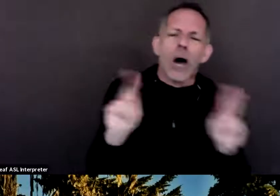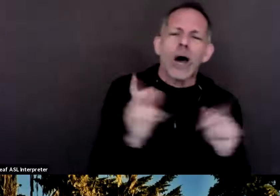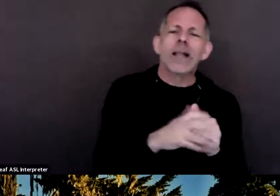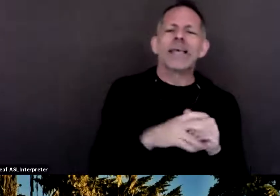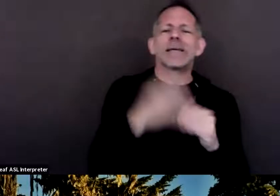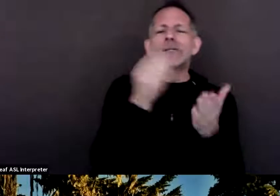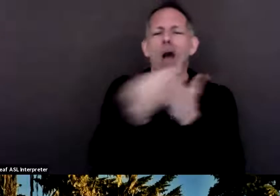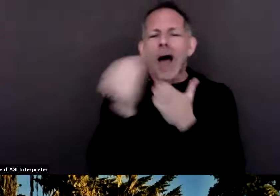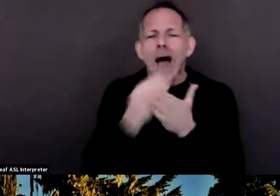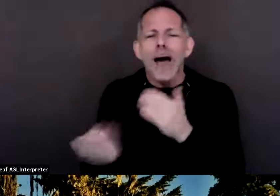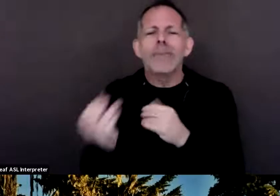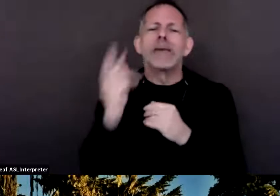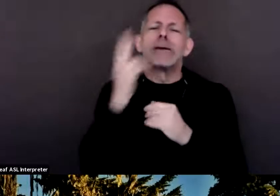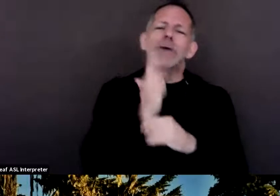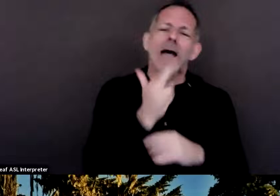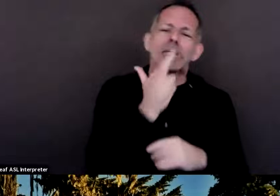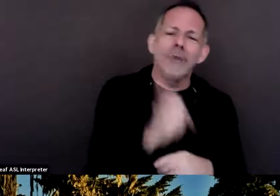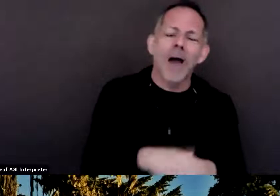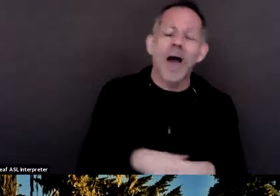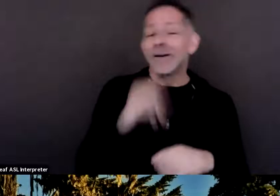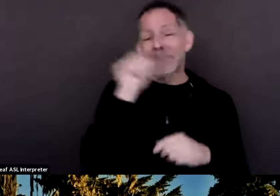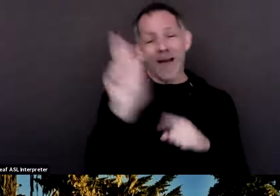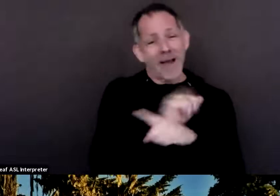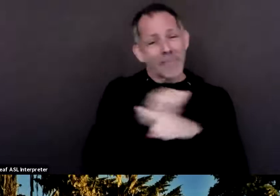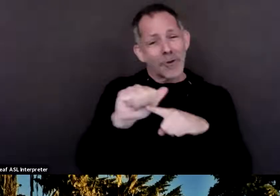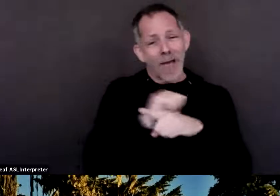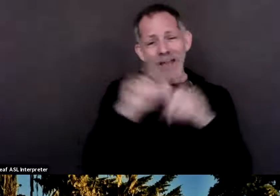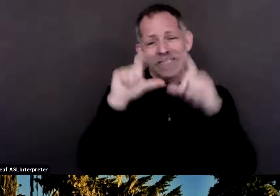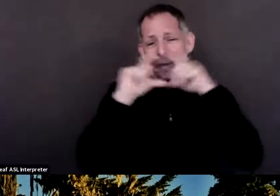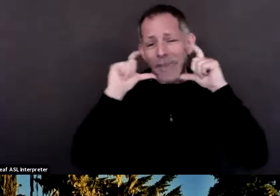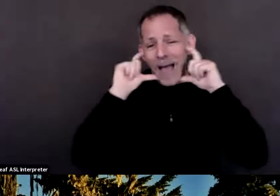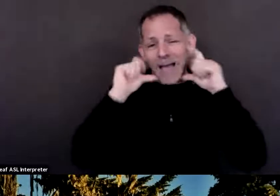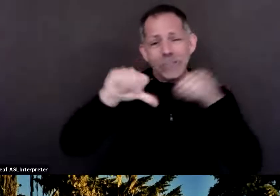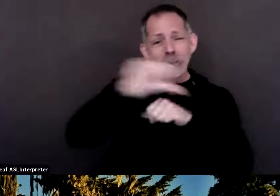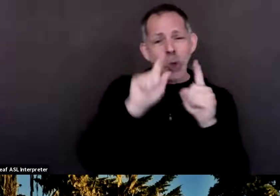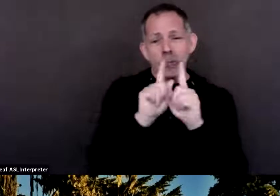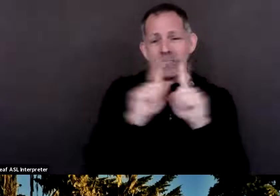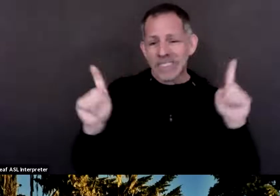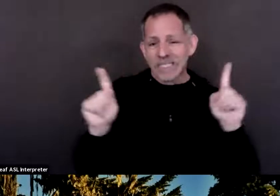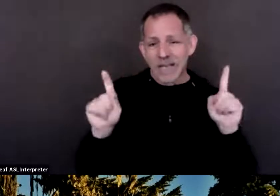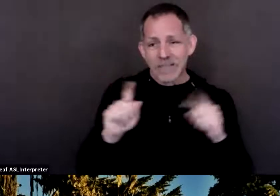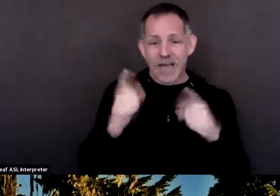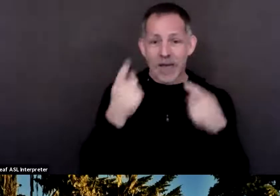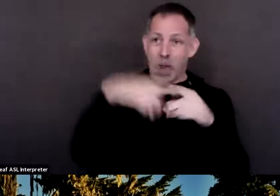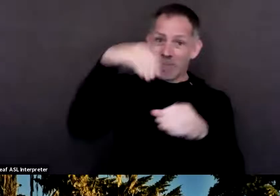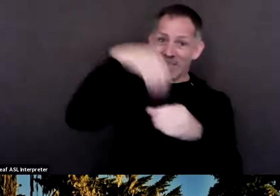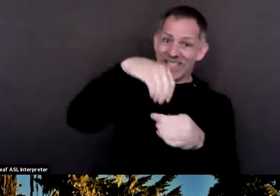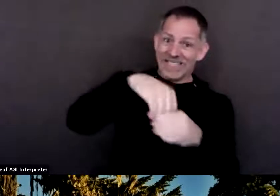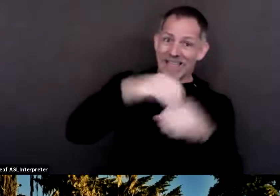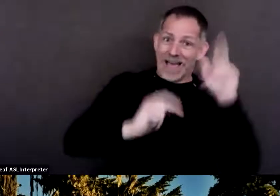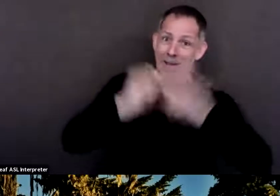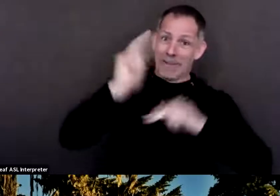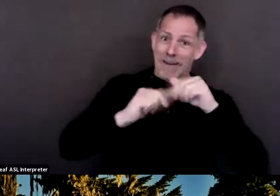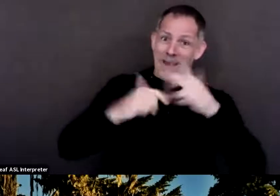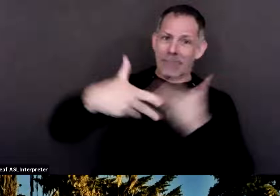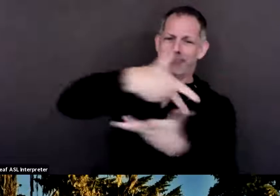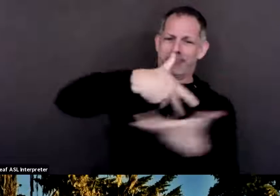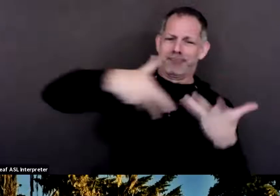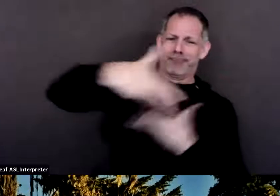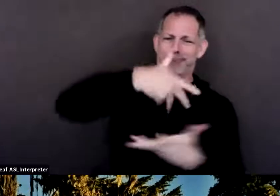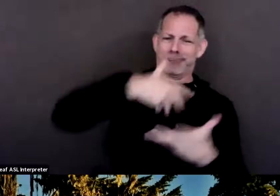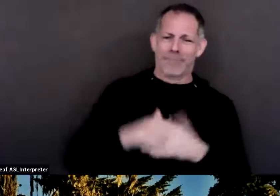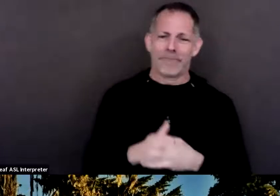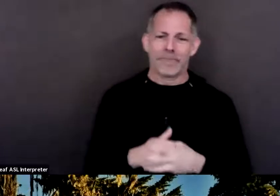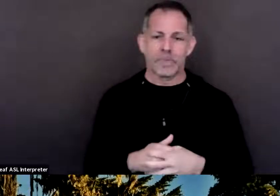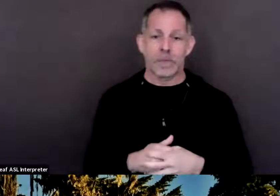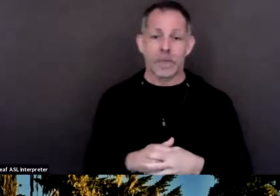their distance, and often doing it indoors to boot. The great weather over the last few days or week or so has likely helped